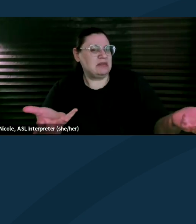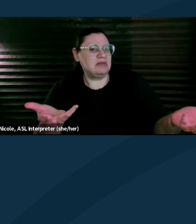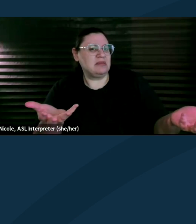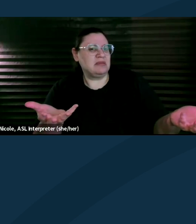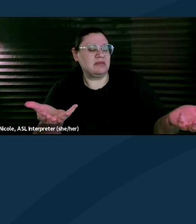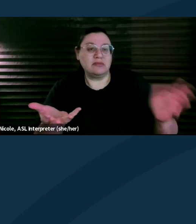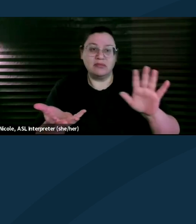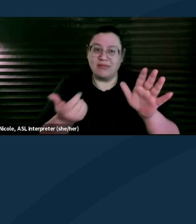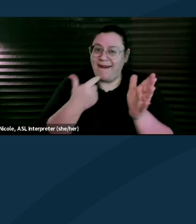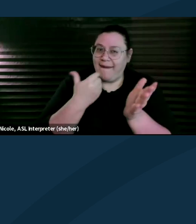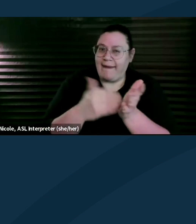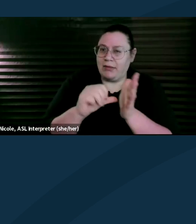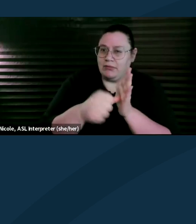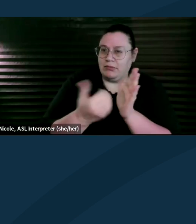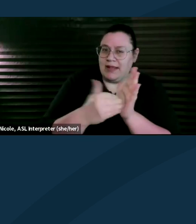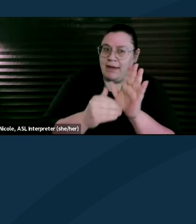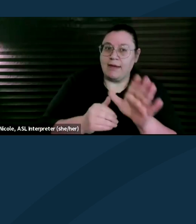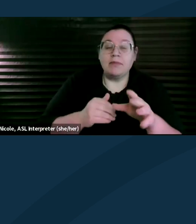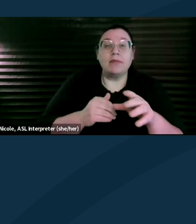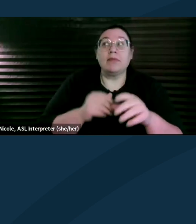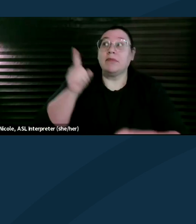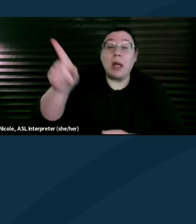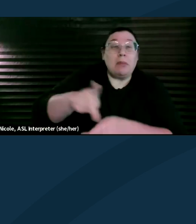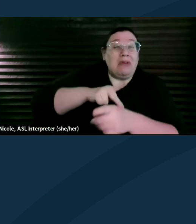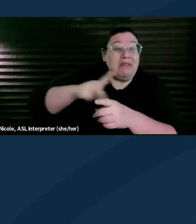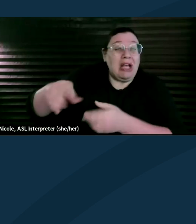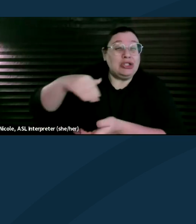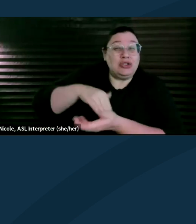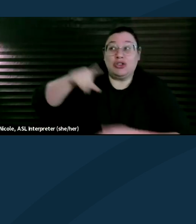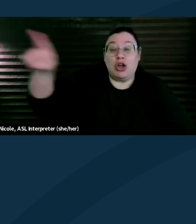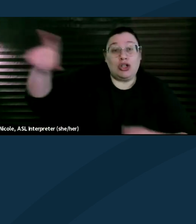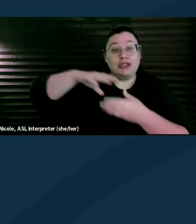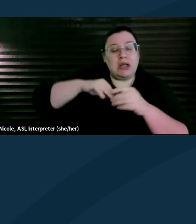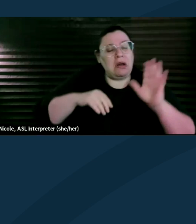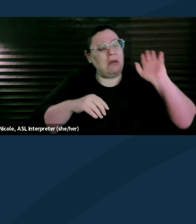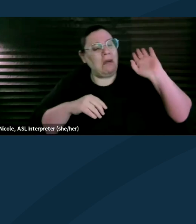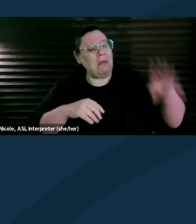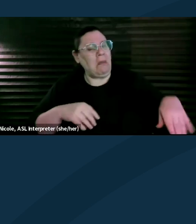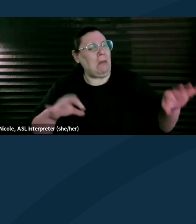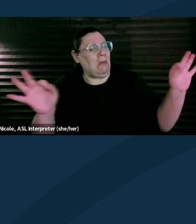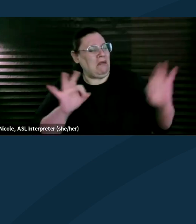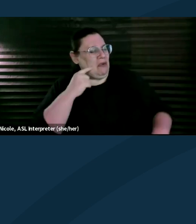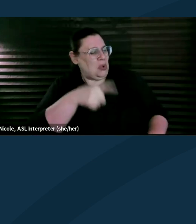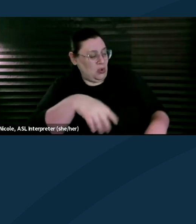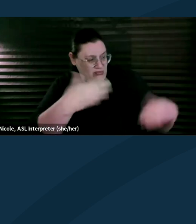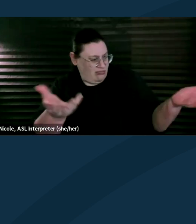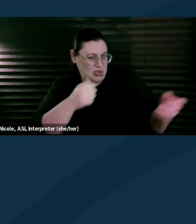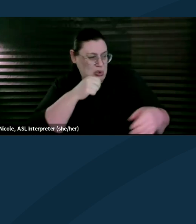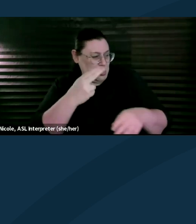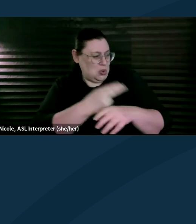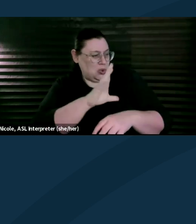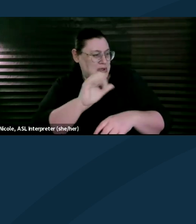Let me say that again. This professional doctor said to me, it shouldn't be a big deal to you since you don't use your